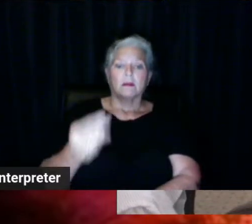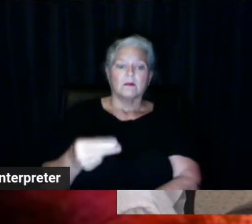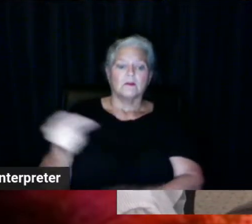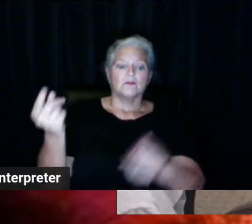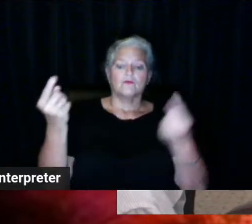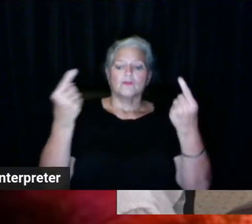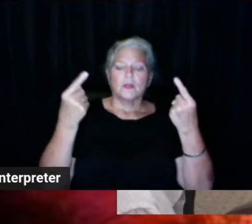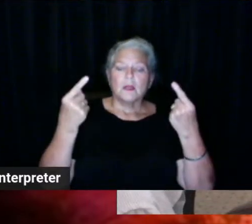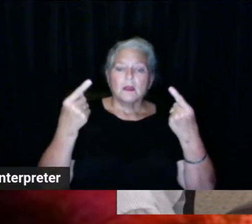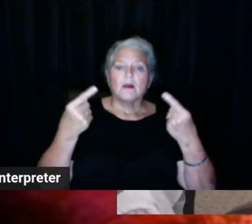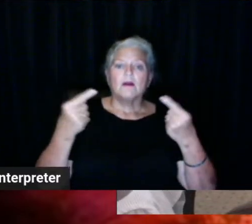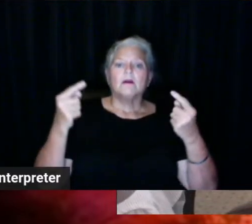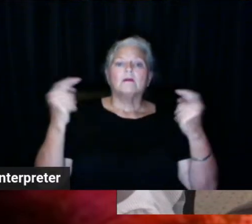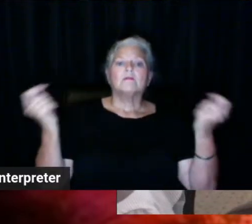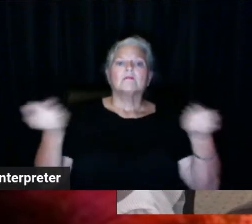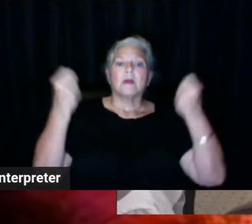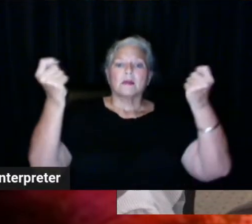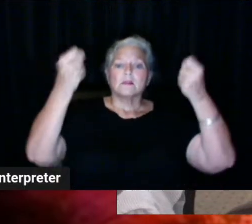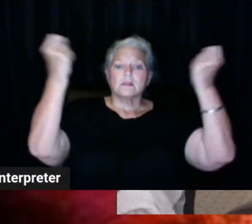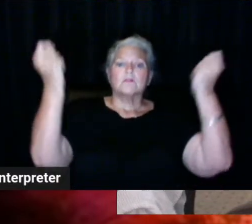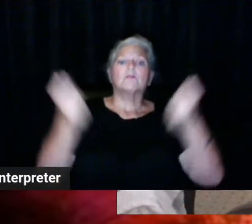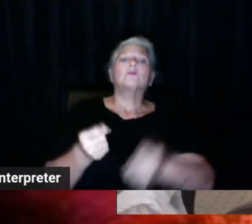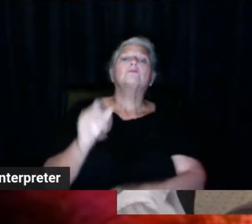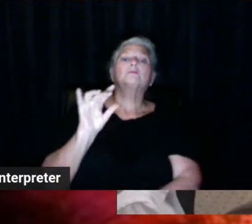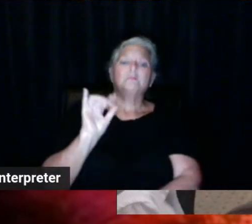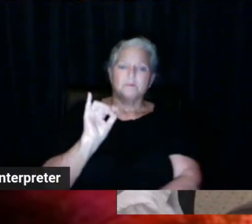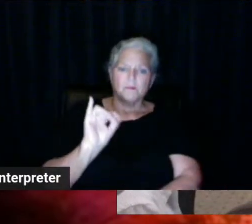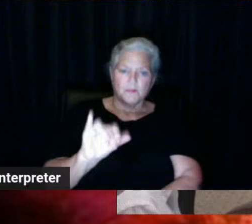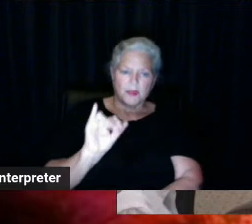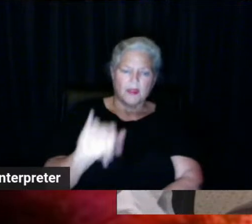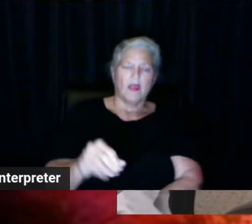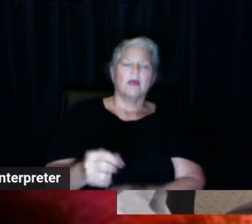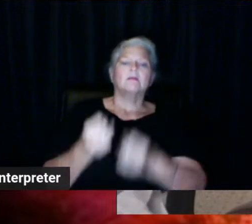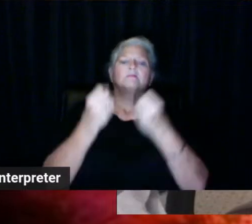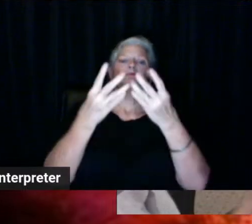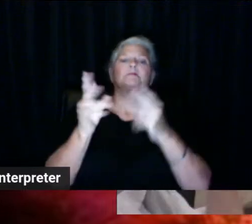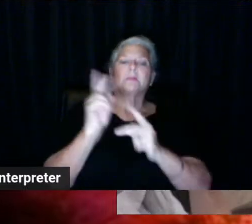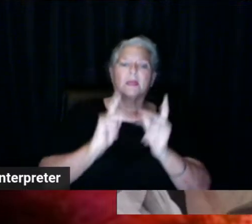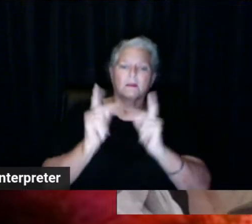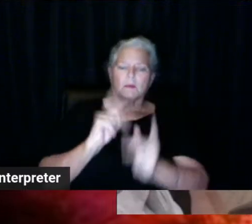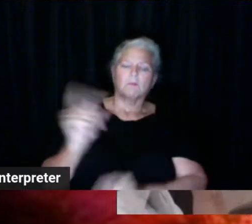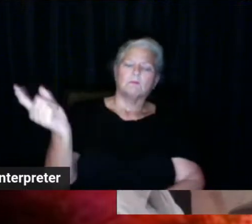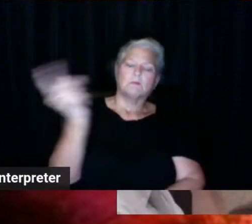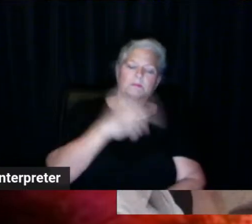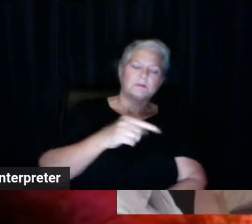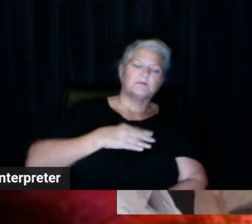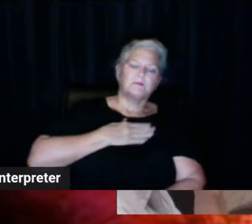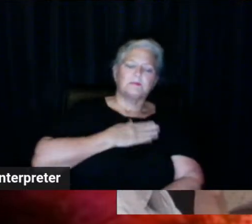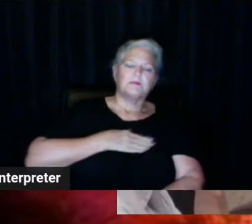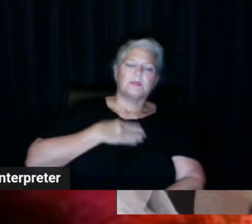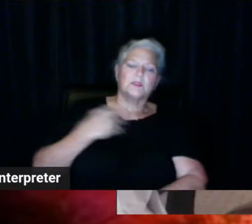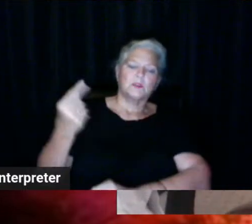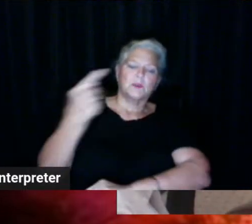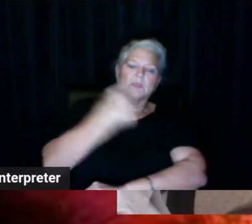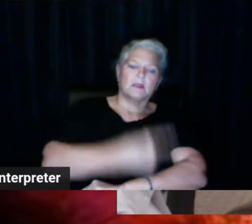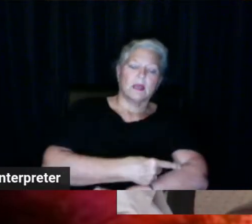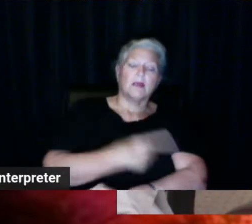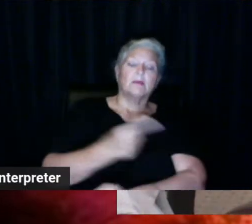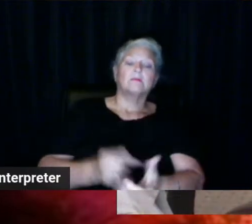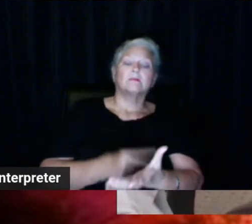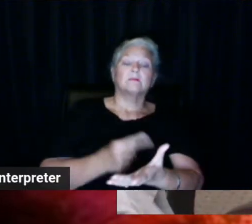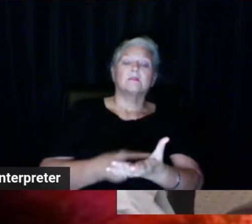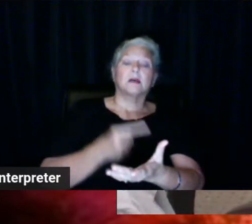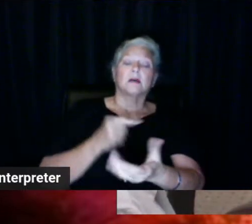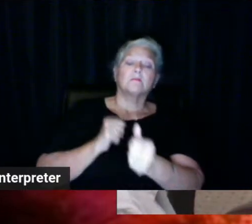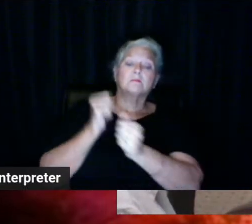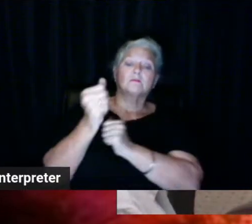Canton, the surrounding towns, and from as far away as Connecticut to enjoy the day. I'm here today to ask the Select Board for permission